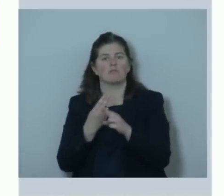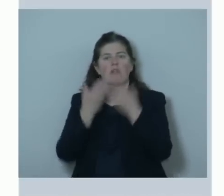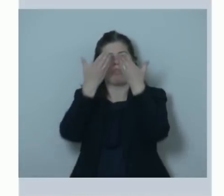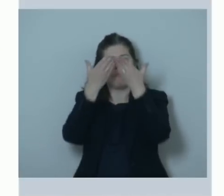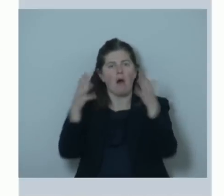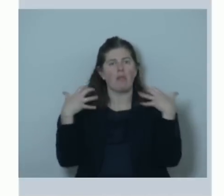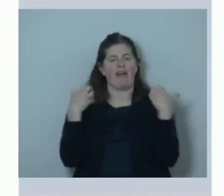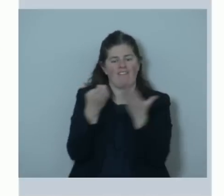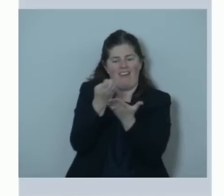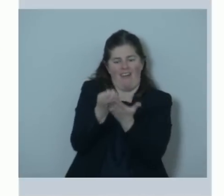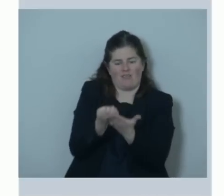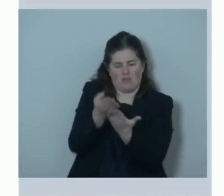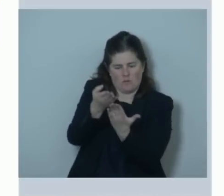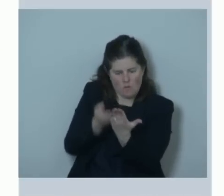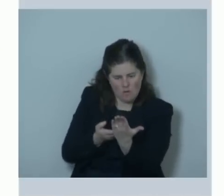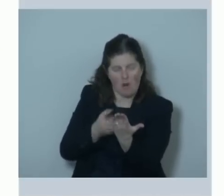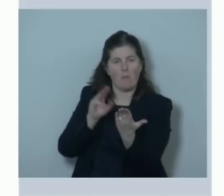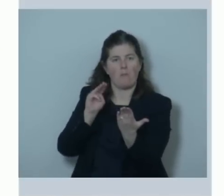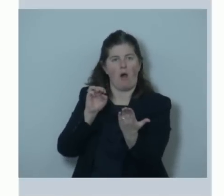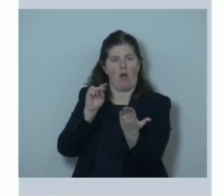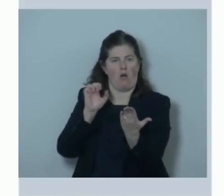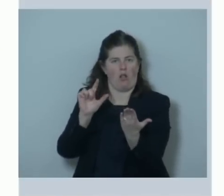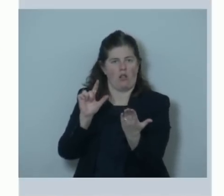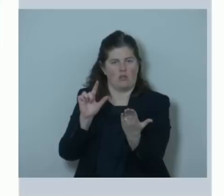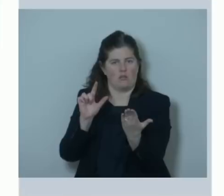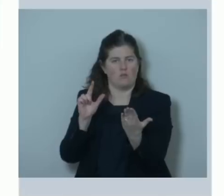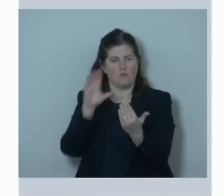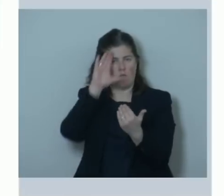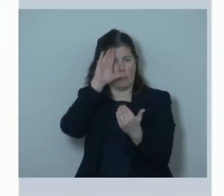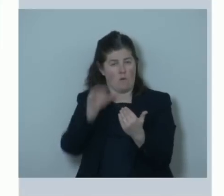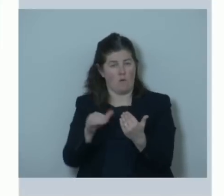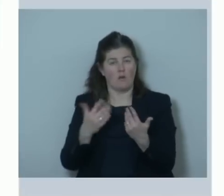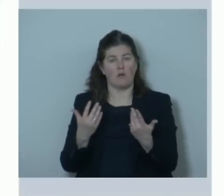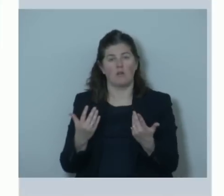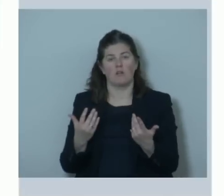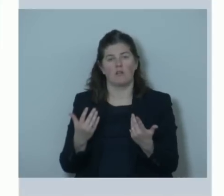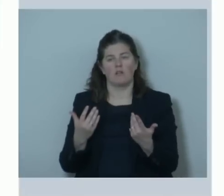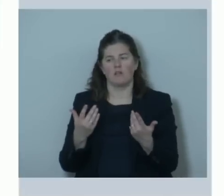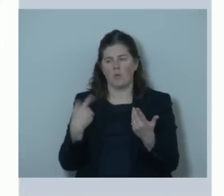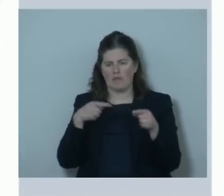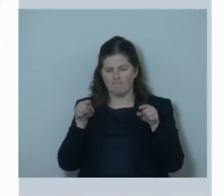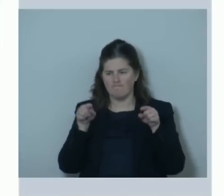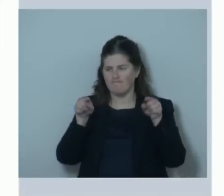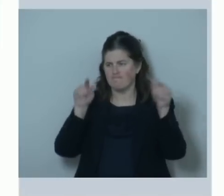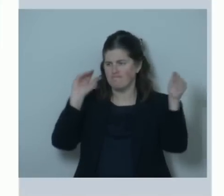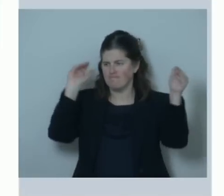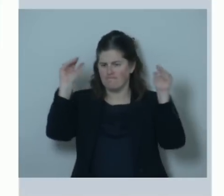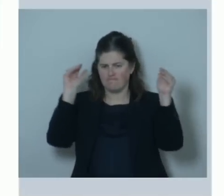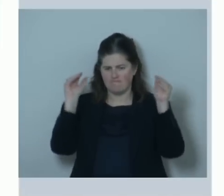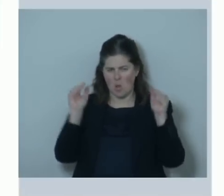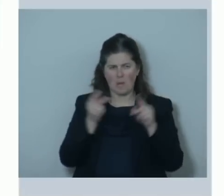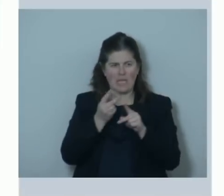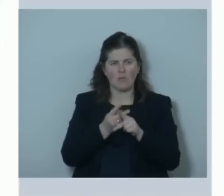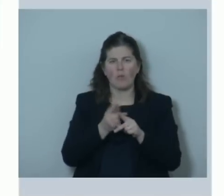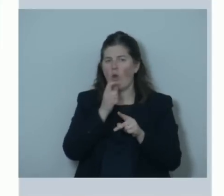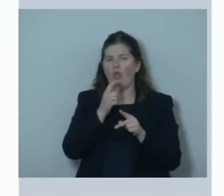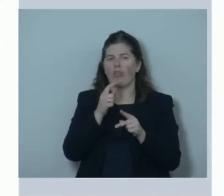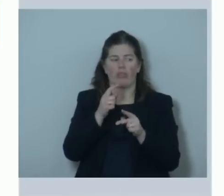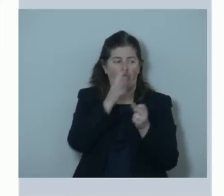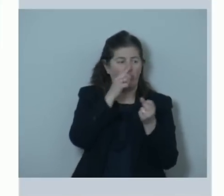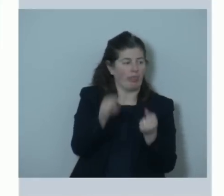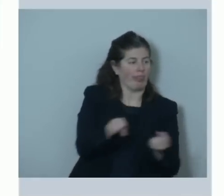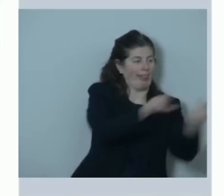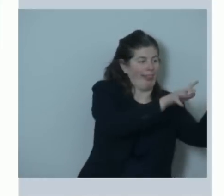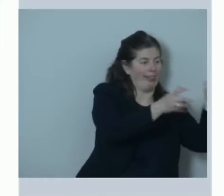health evidence-based model. Right, so that these parallels stay. We don't abandon one for